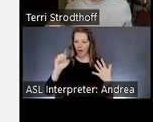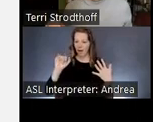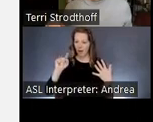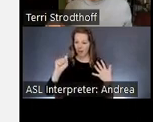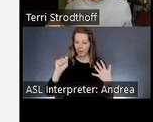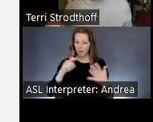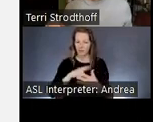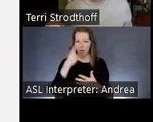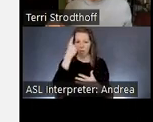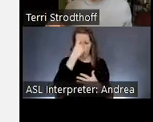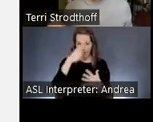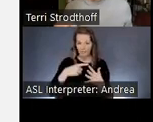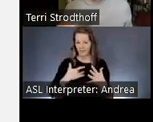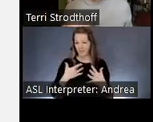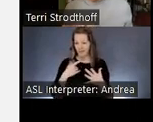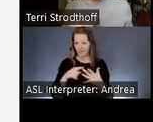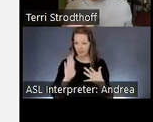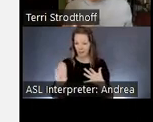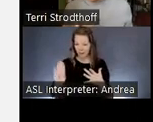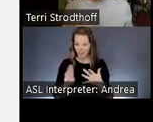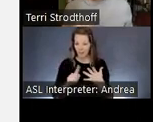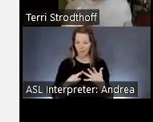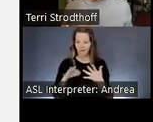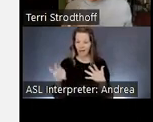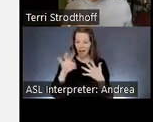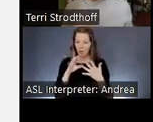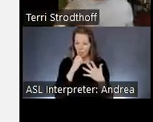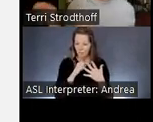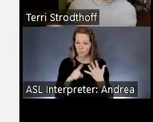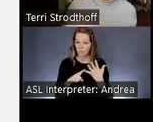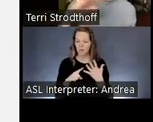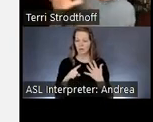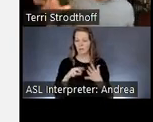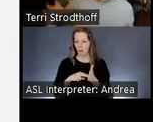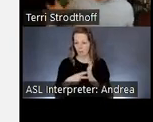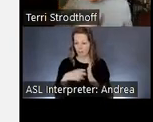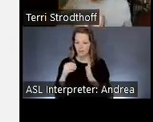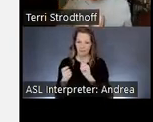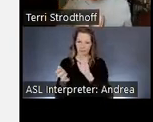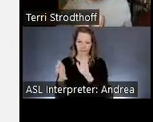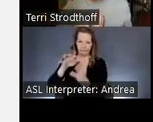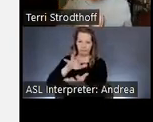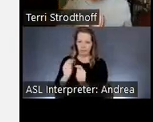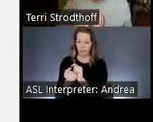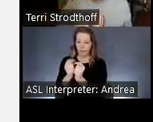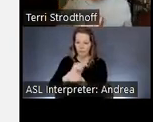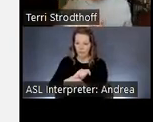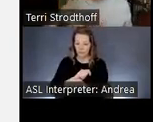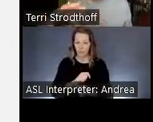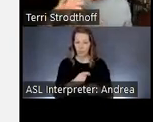thoughts, feelings, behavior, values, purpose, and transformation. And what's going on with me